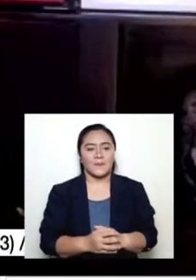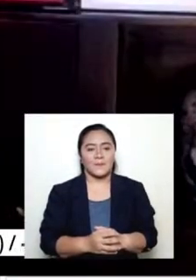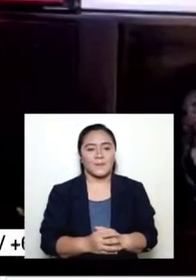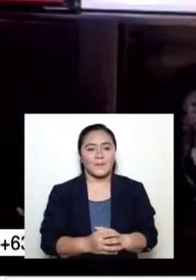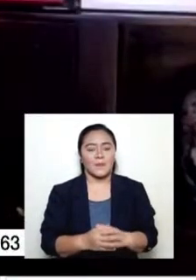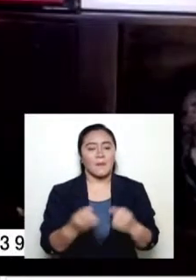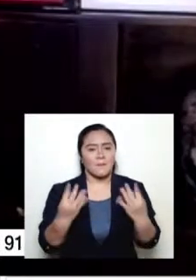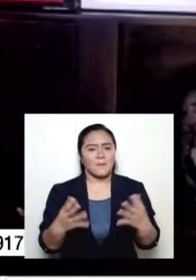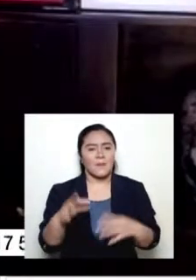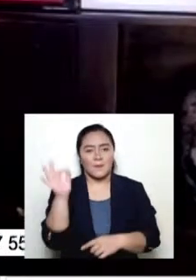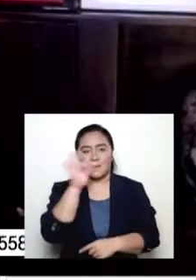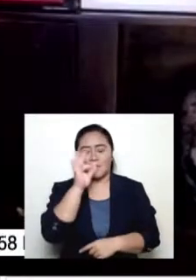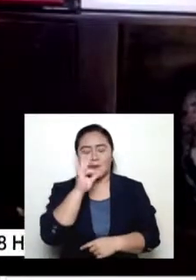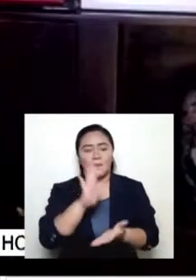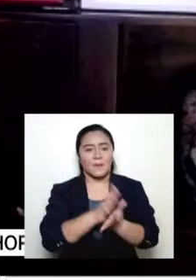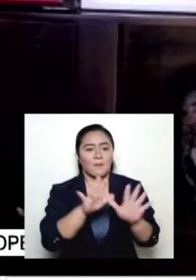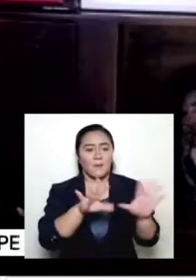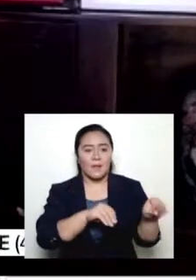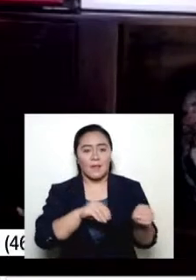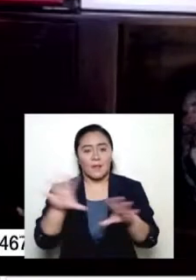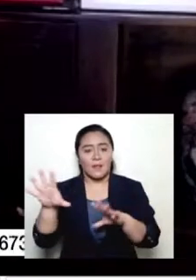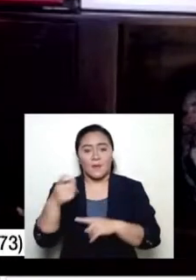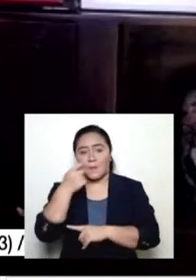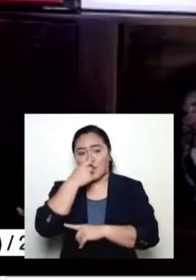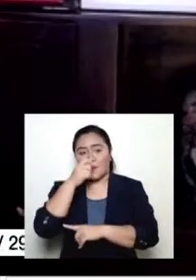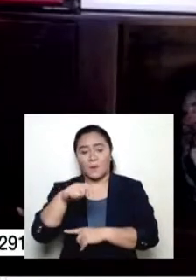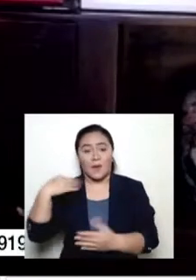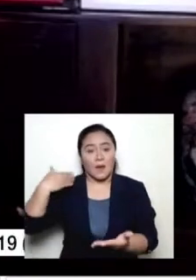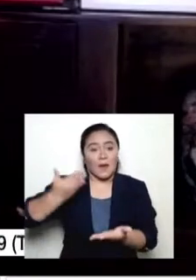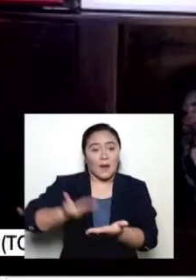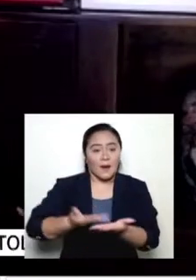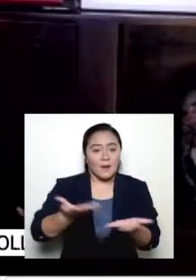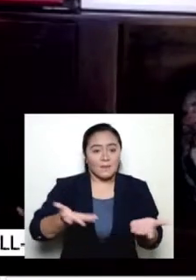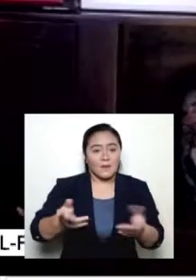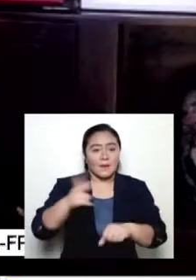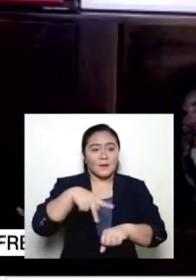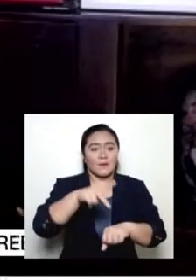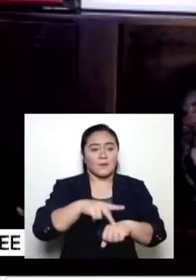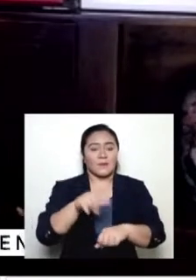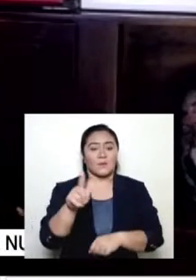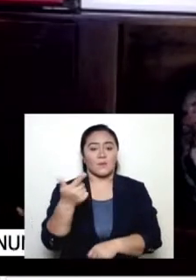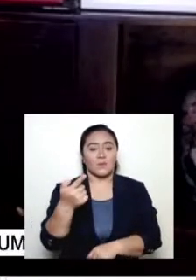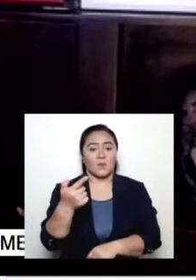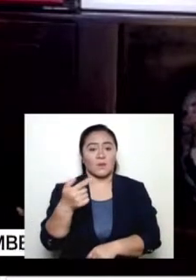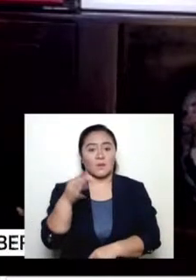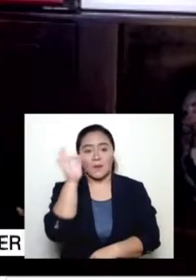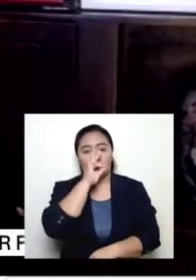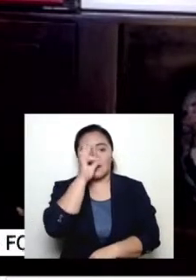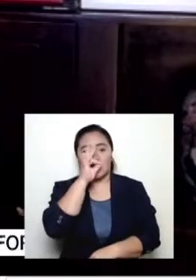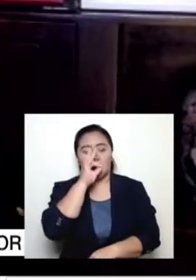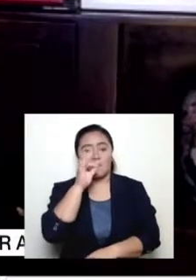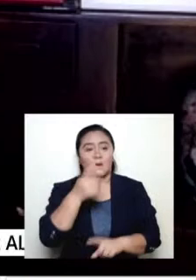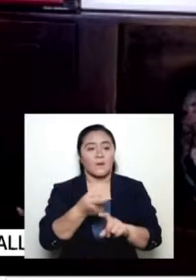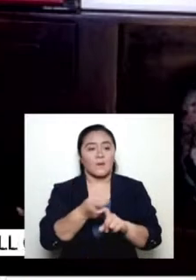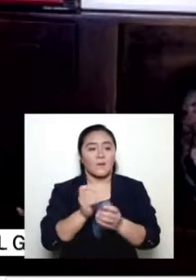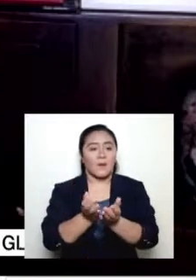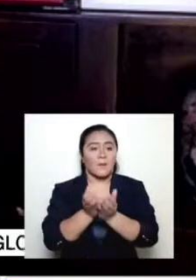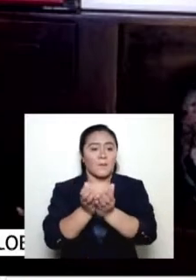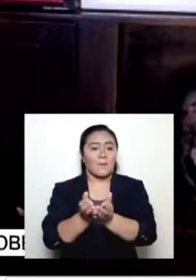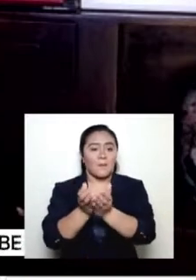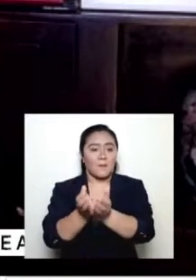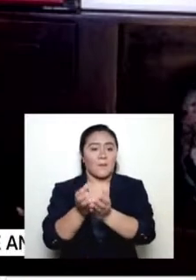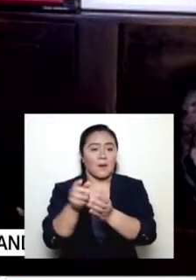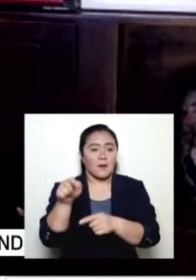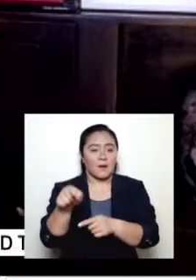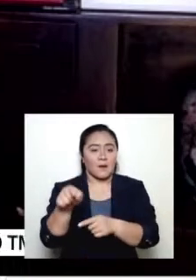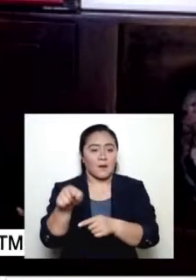More Filipinos evacuated from Ukraine have arrived in the Philippines. 21 Filipinos, all crew members of bulk carrier MVS